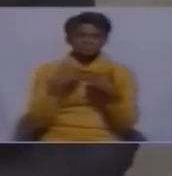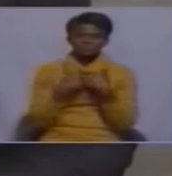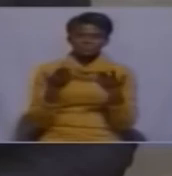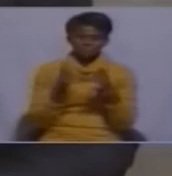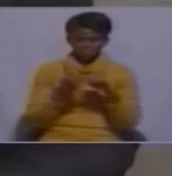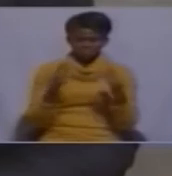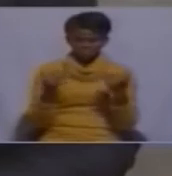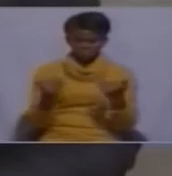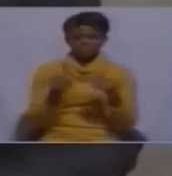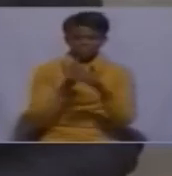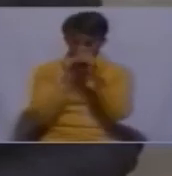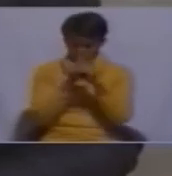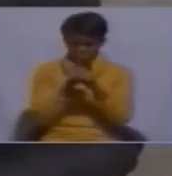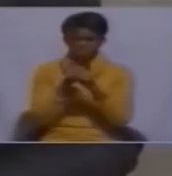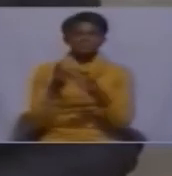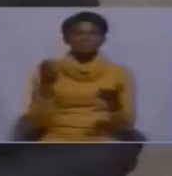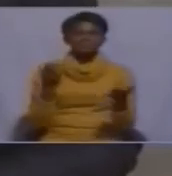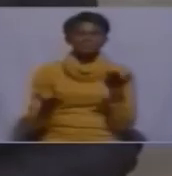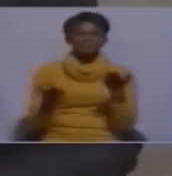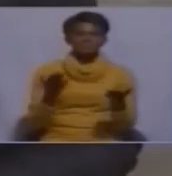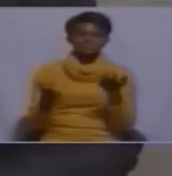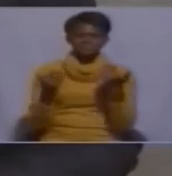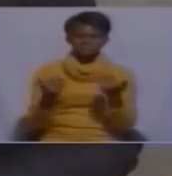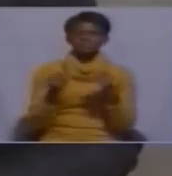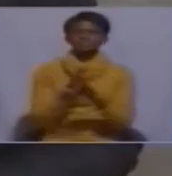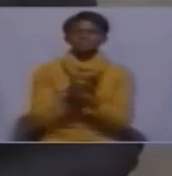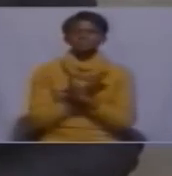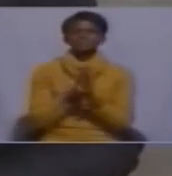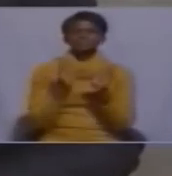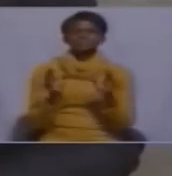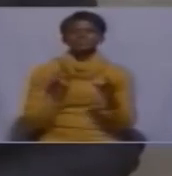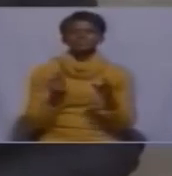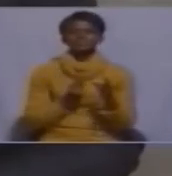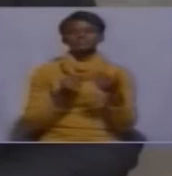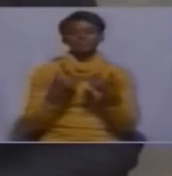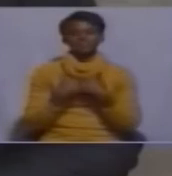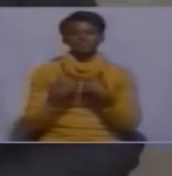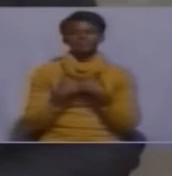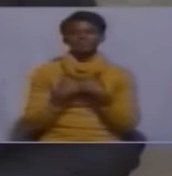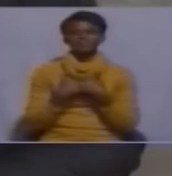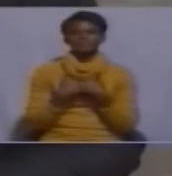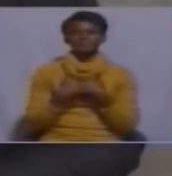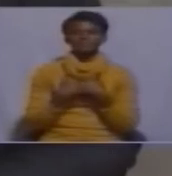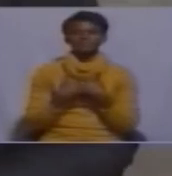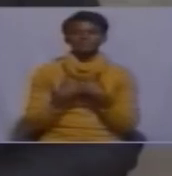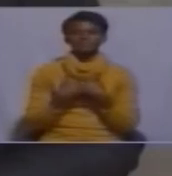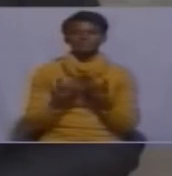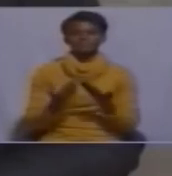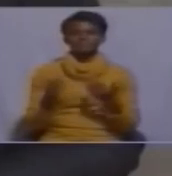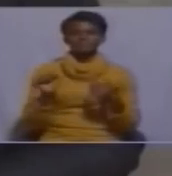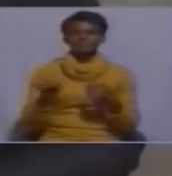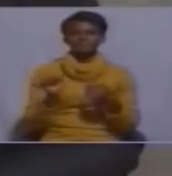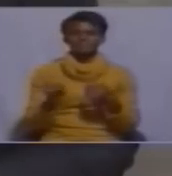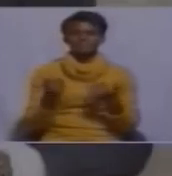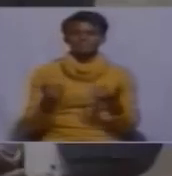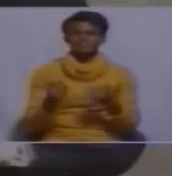deliberate decision where maybe, or I'd like to think that as Zambians, we decided that maybe deputy ministers are, yes, an